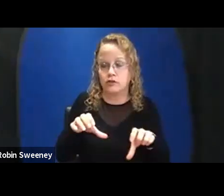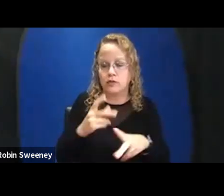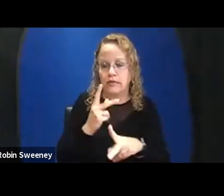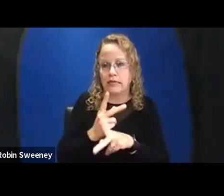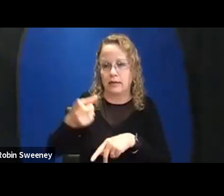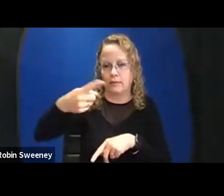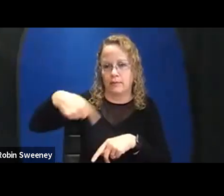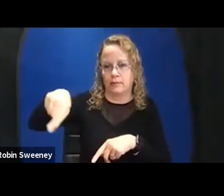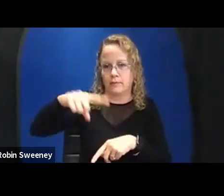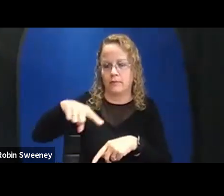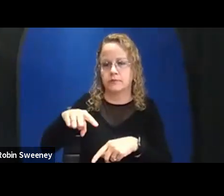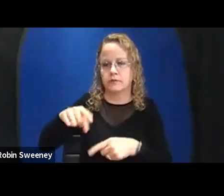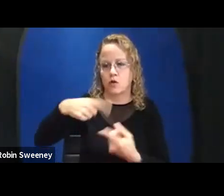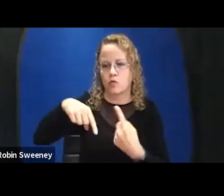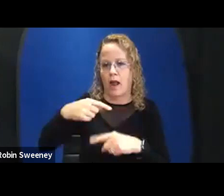me safe.